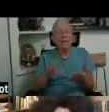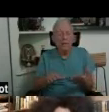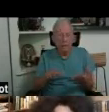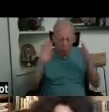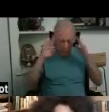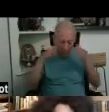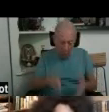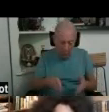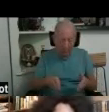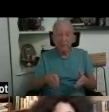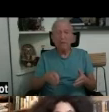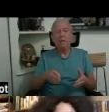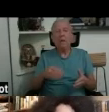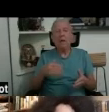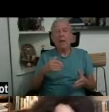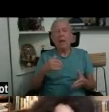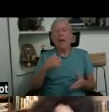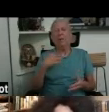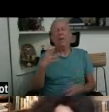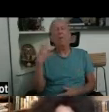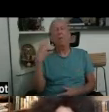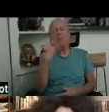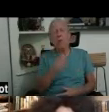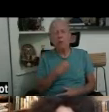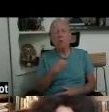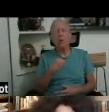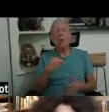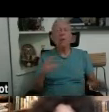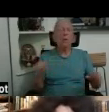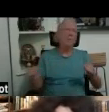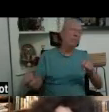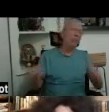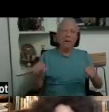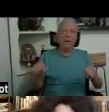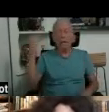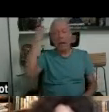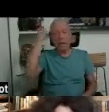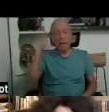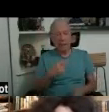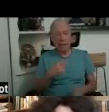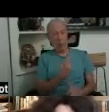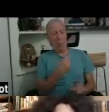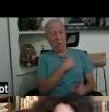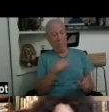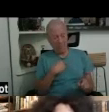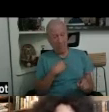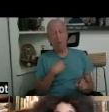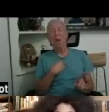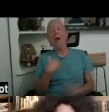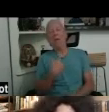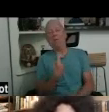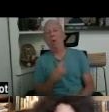you pay in, there is a beautiful but radical idea: one member, one vote. For in